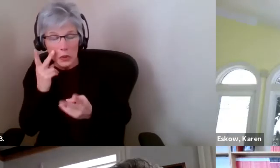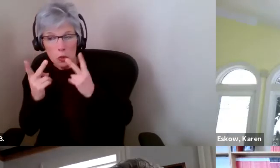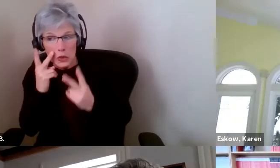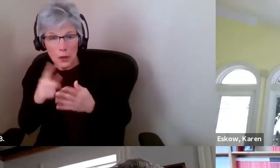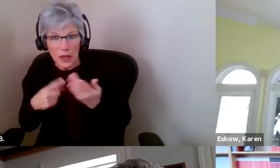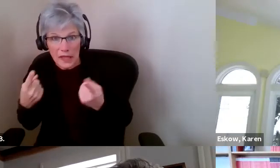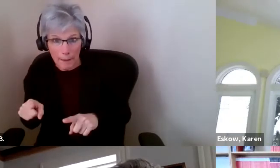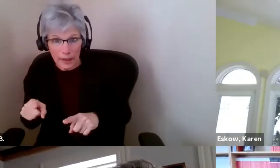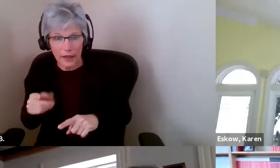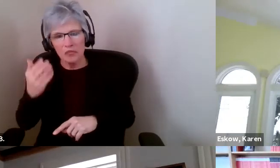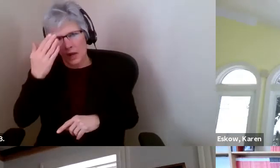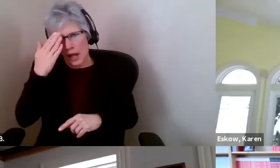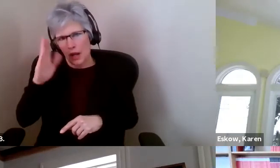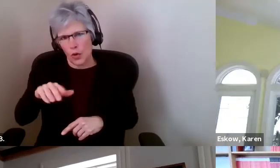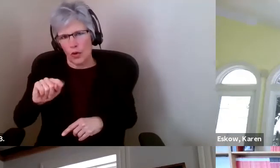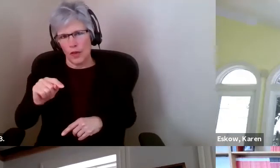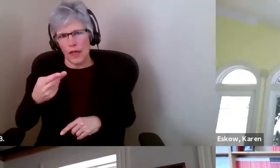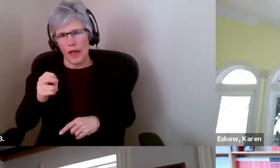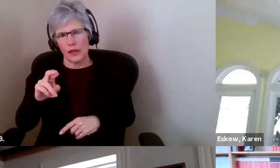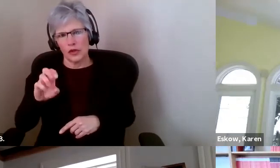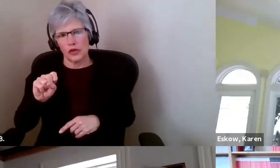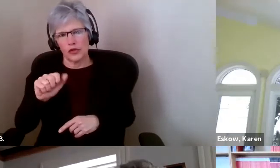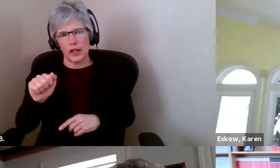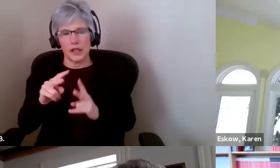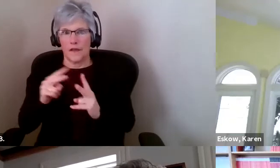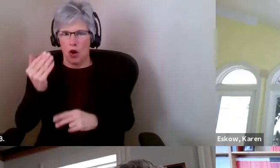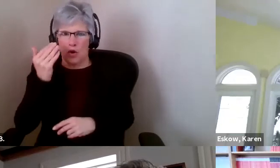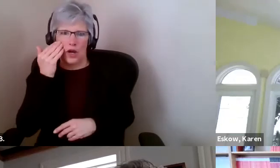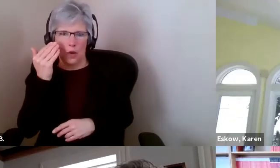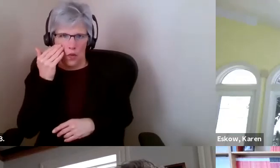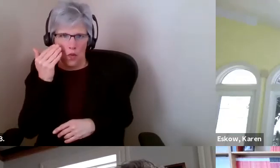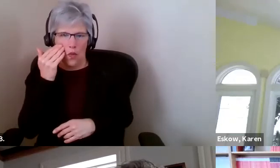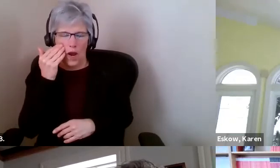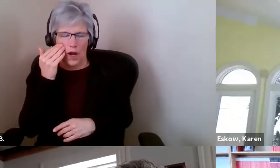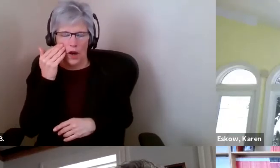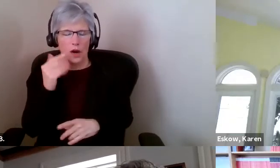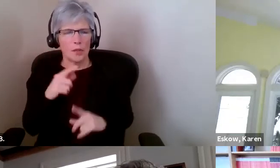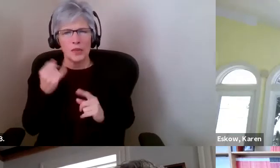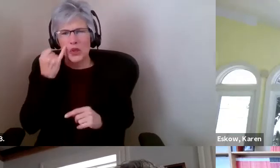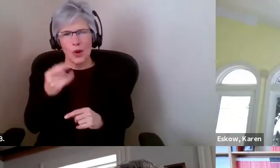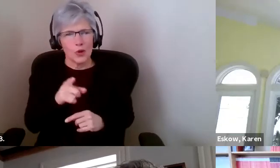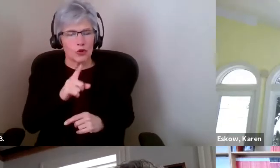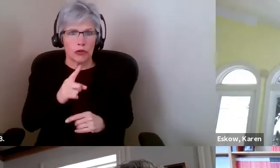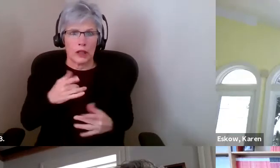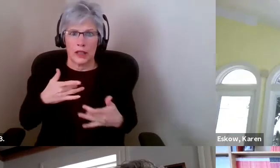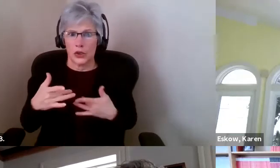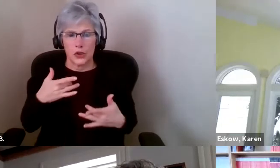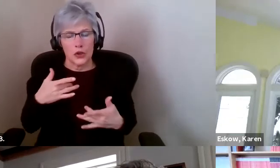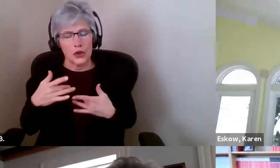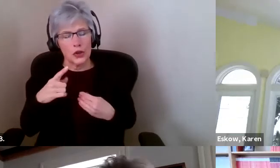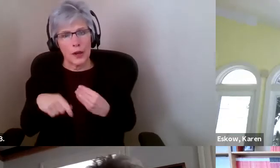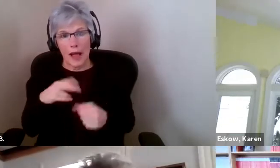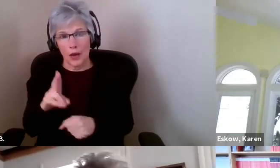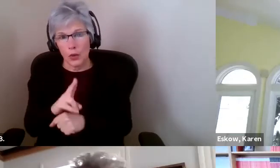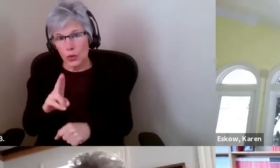Teresa is very aware of it, and many of you are. I mean, if you're really concerned about space use and things like that, whatever it might